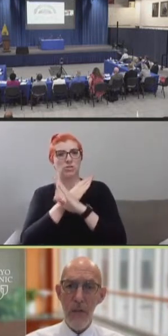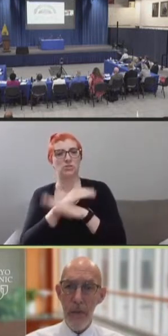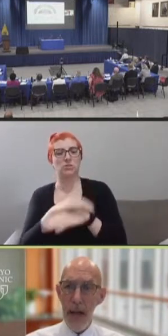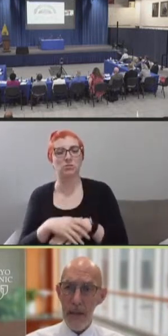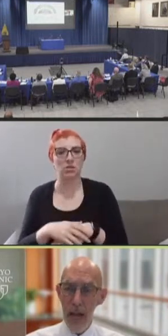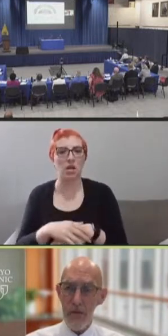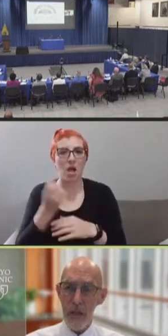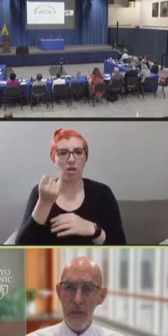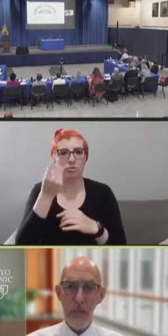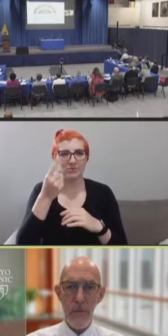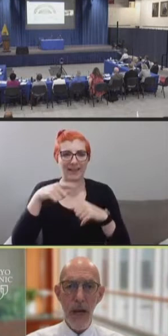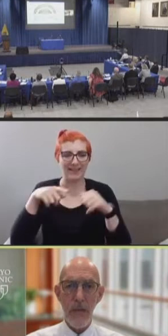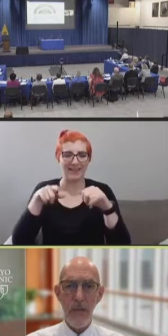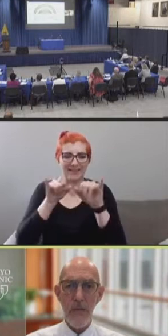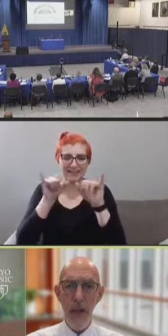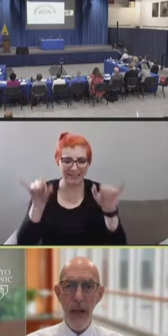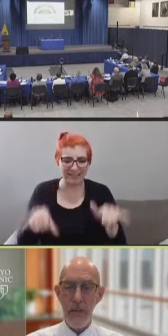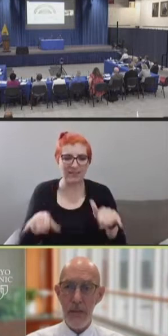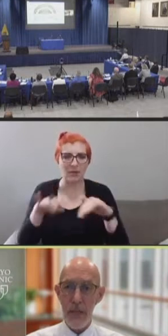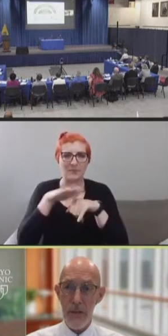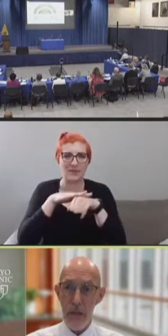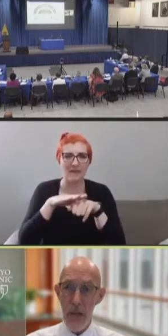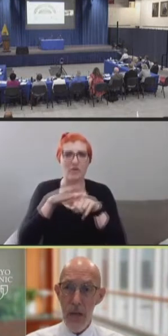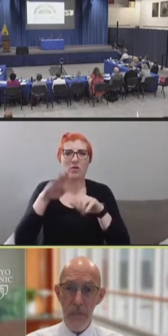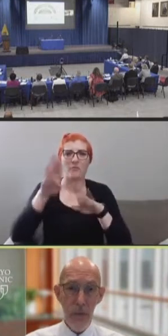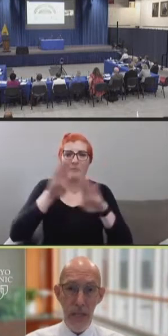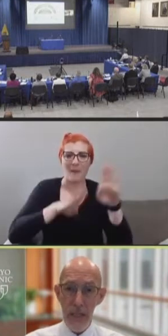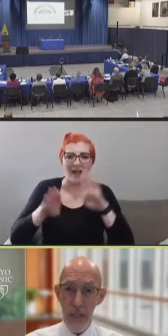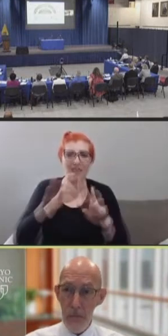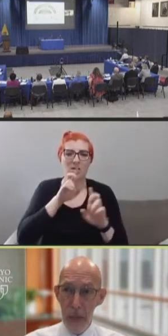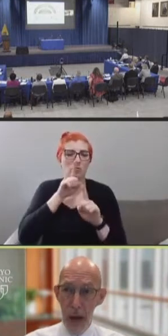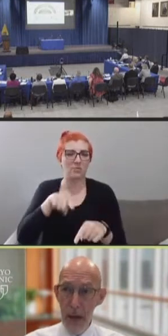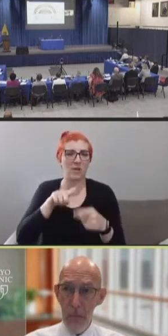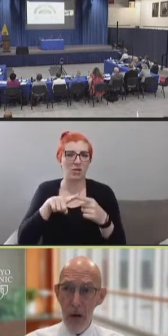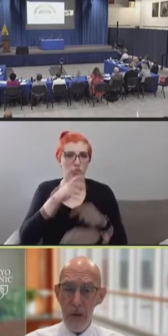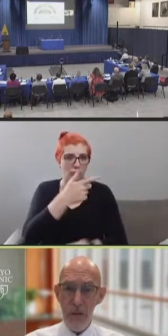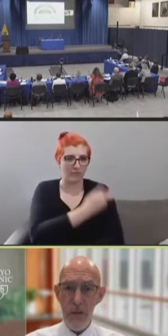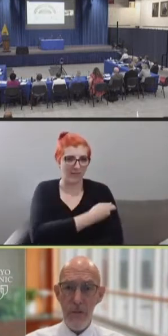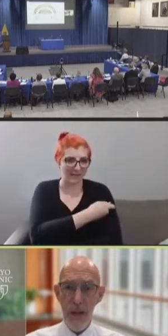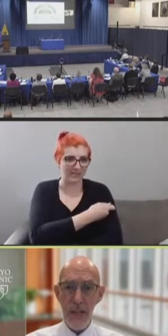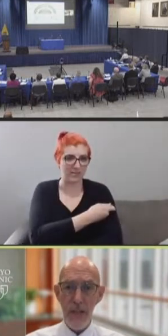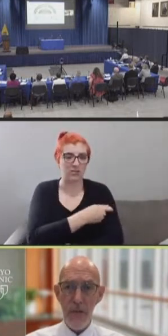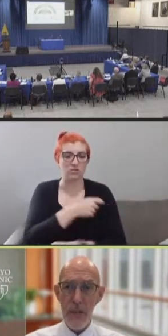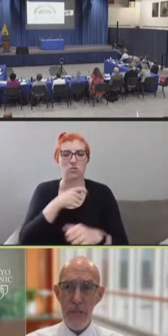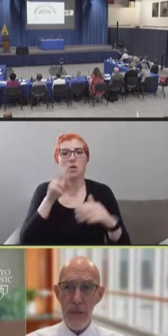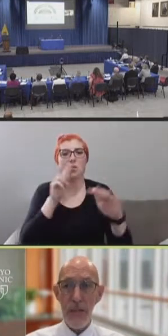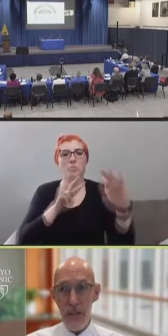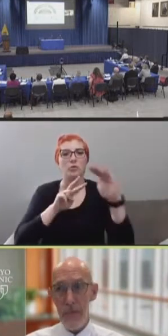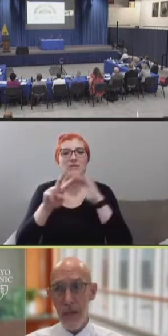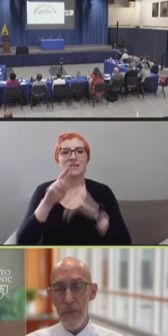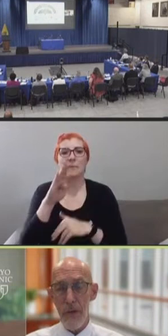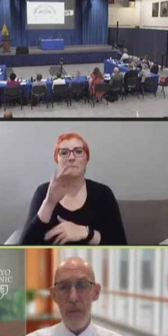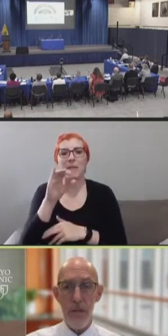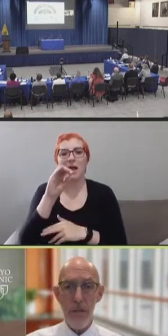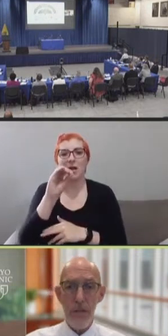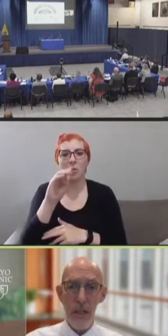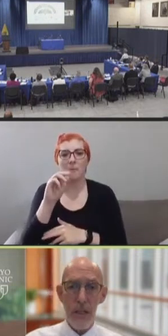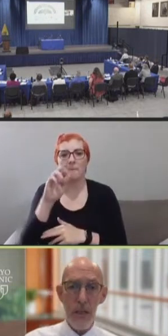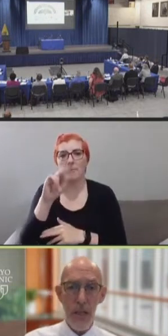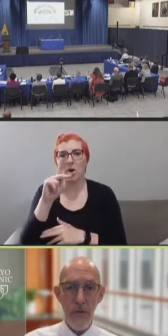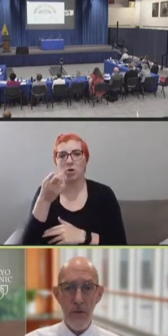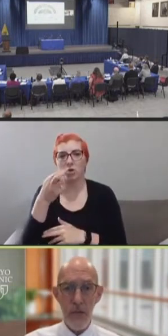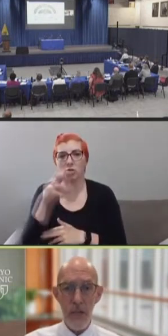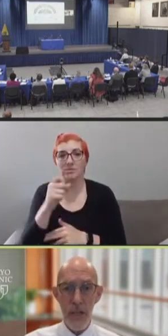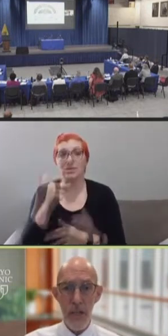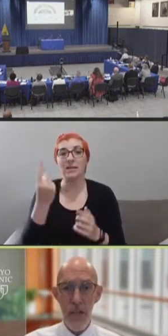of the biologic response to vaccines, predictive biomarkers of vaccine response, something pharma is